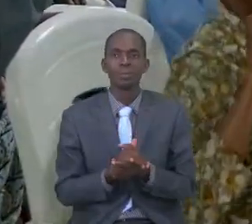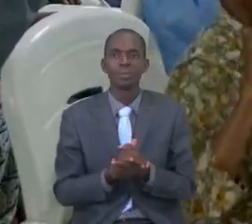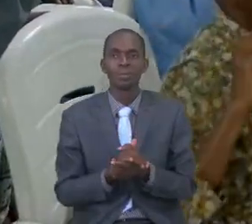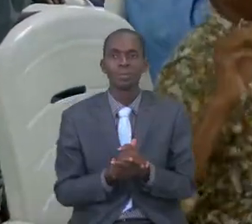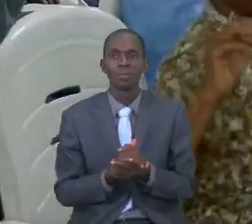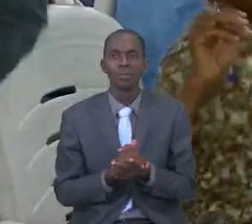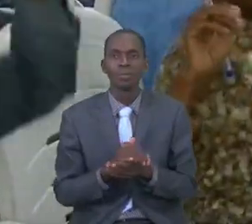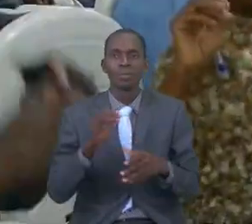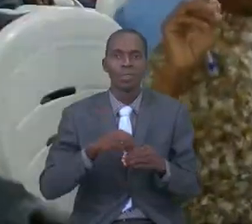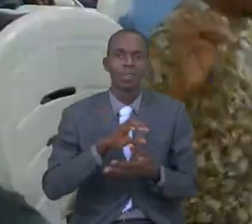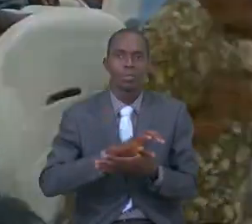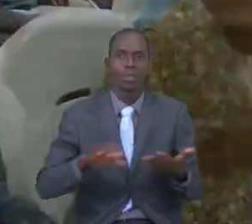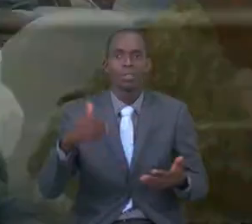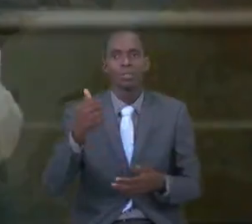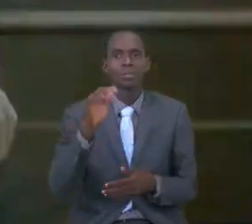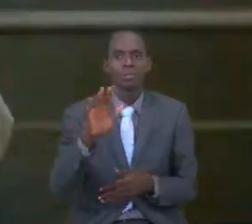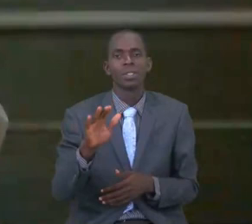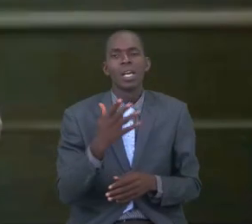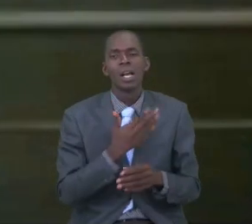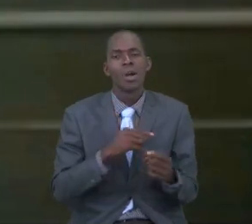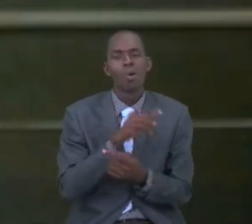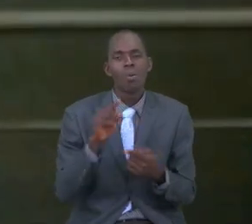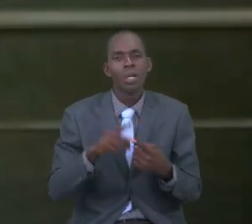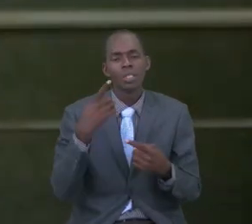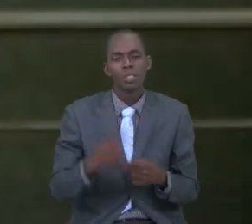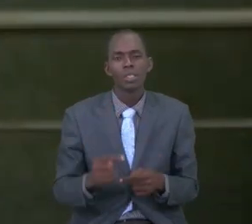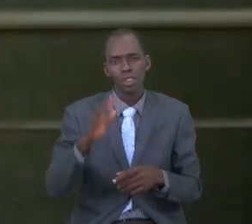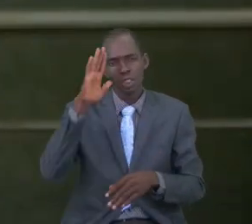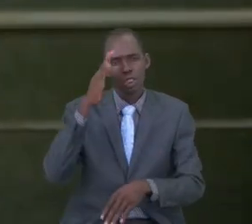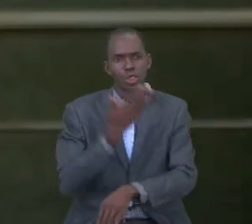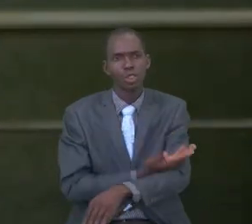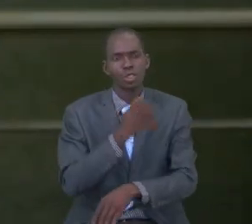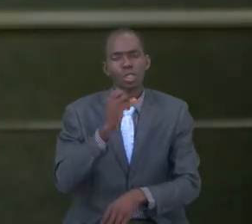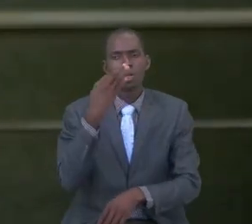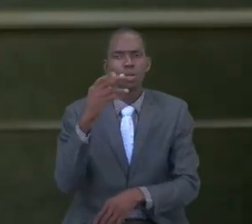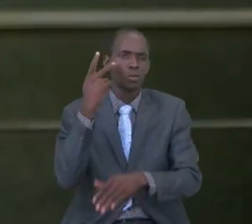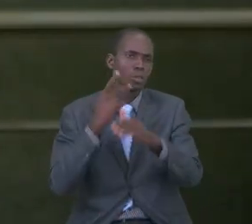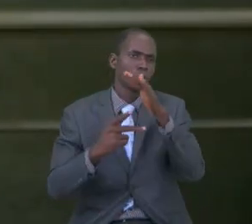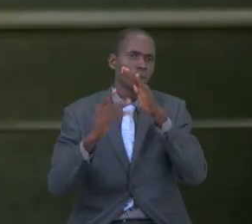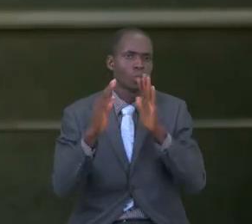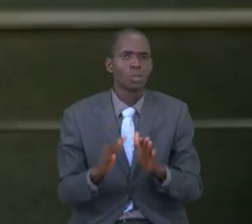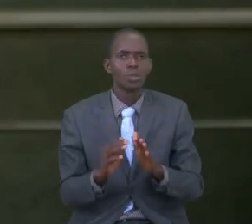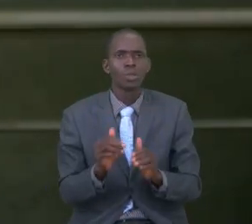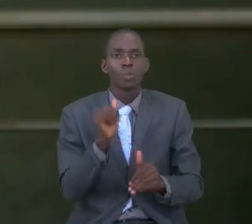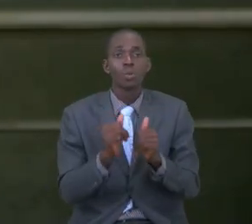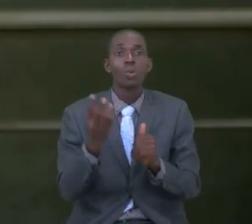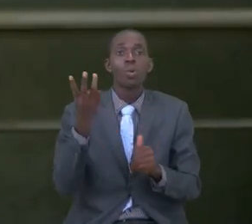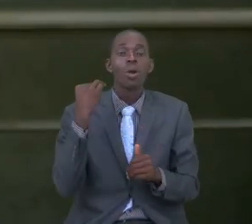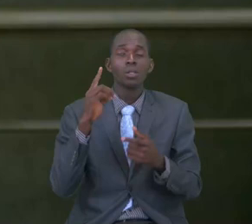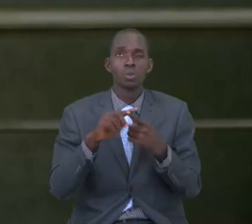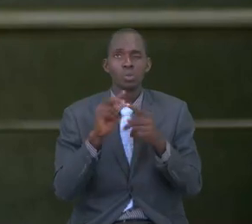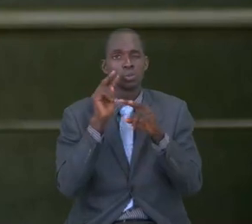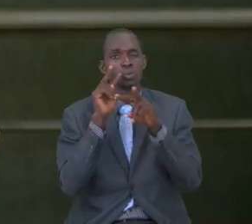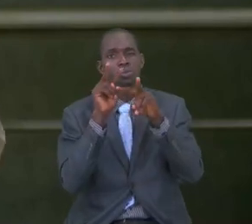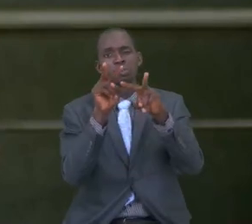Verse 15, and when the sons of the prophets which were to view at Jericho